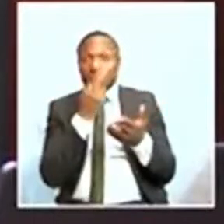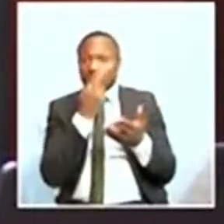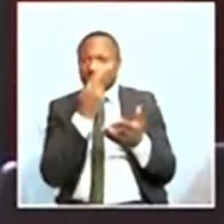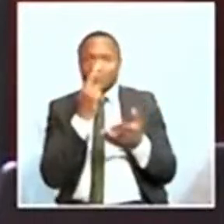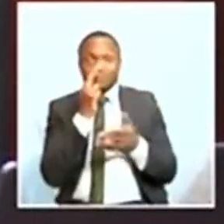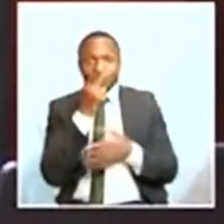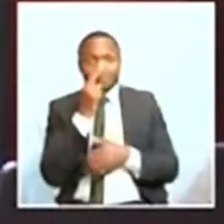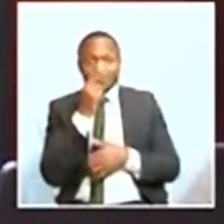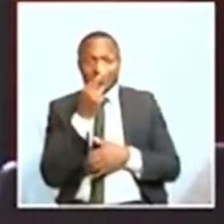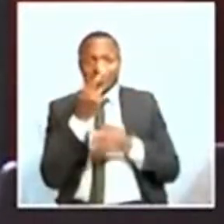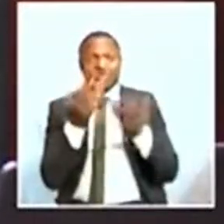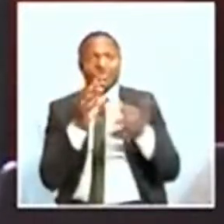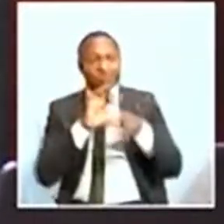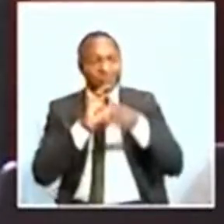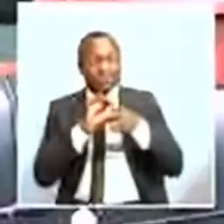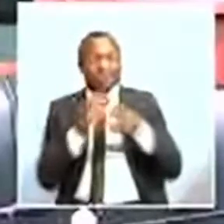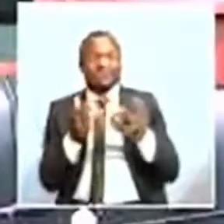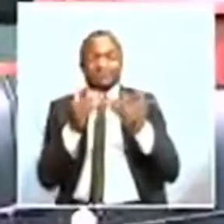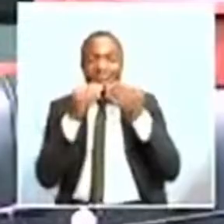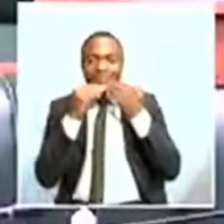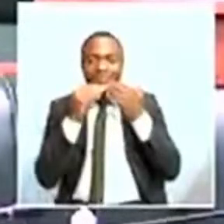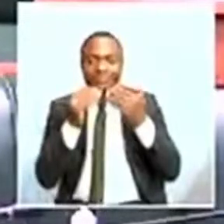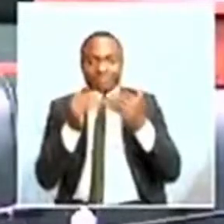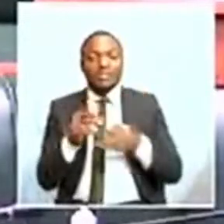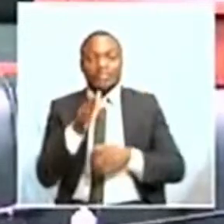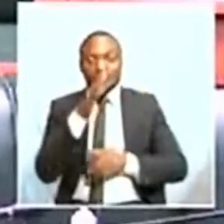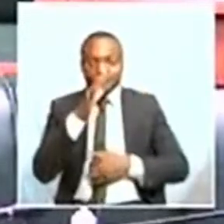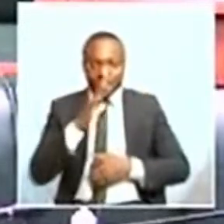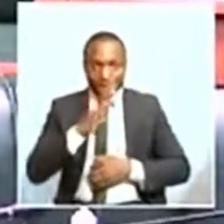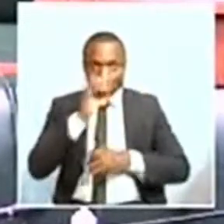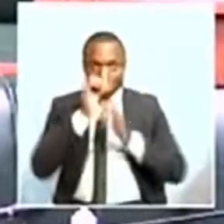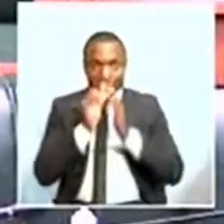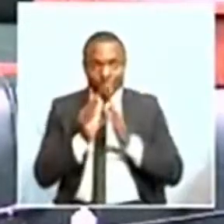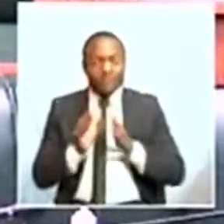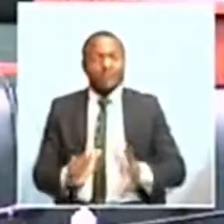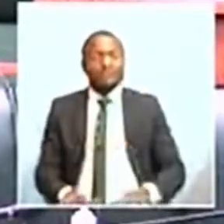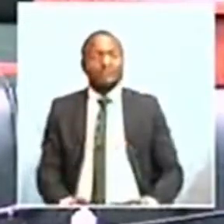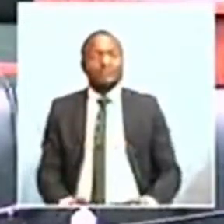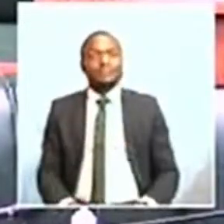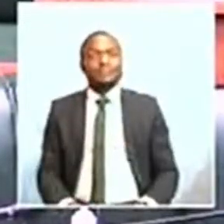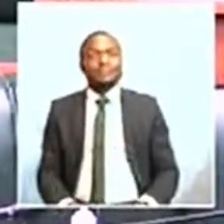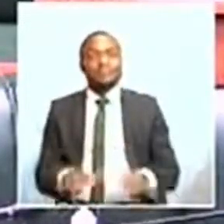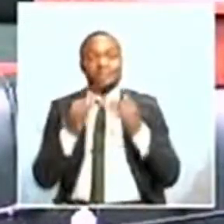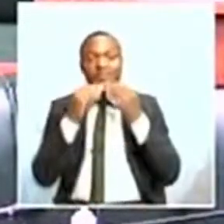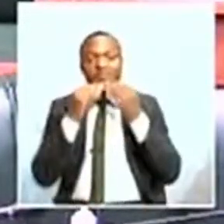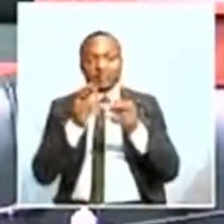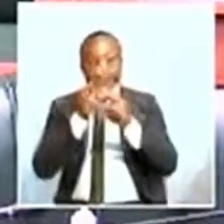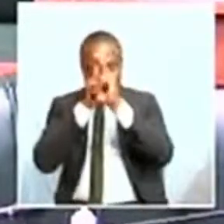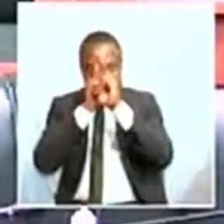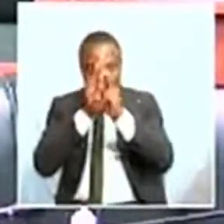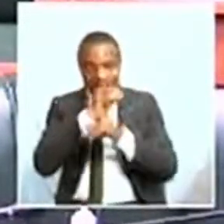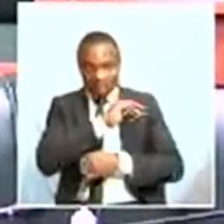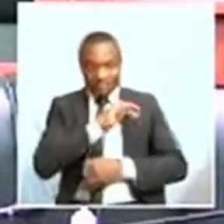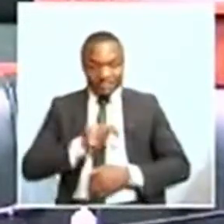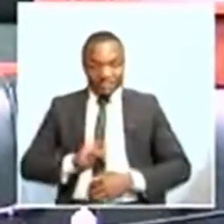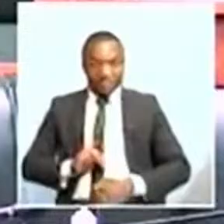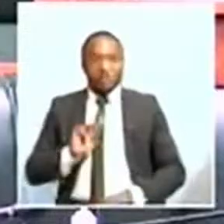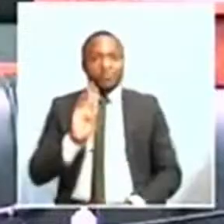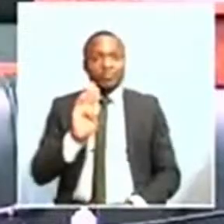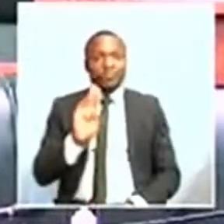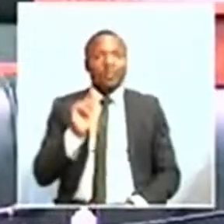Health. Thank you, Madam Speaker, and thank you, Member of Parliament for Bahati.